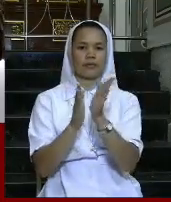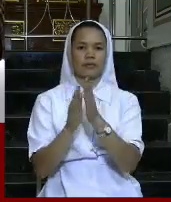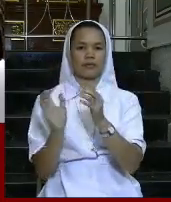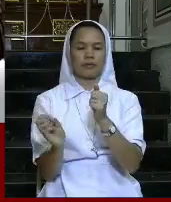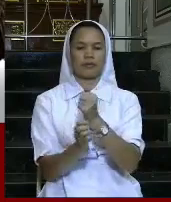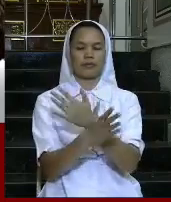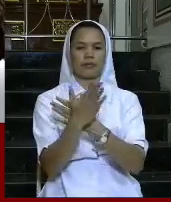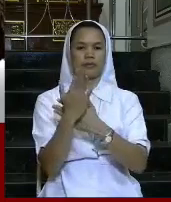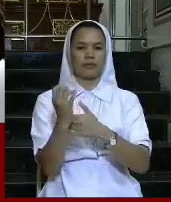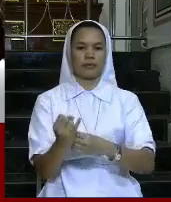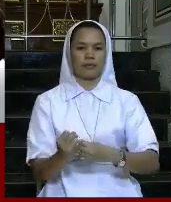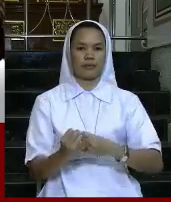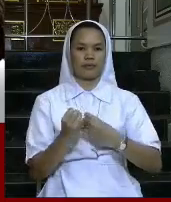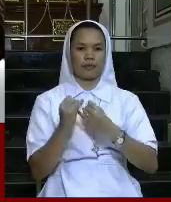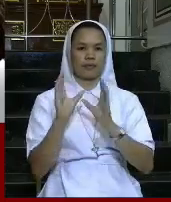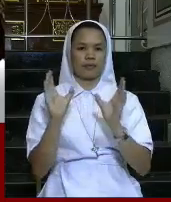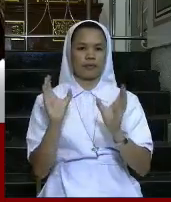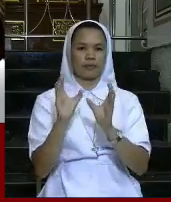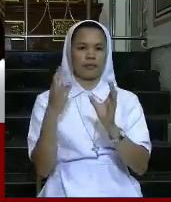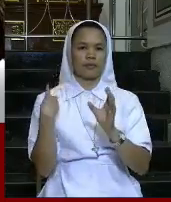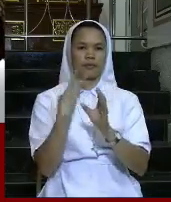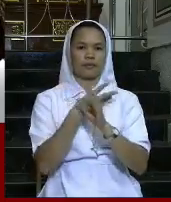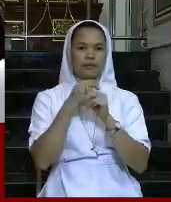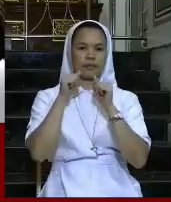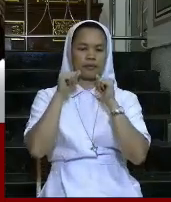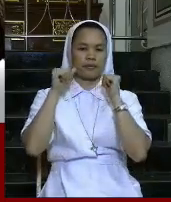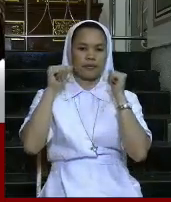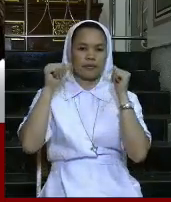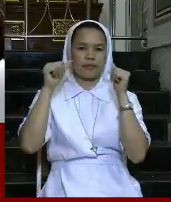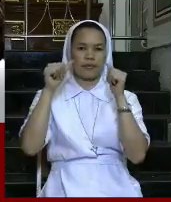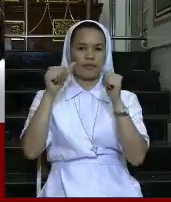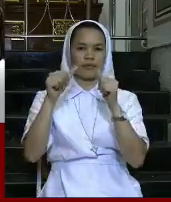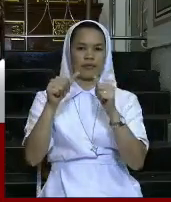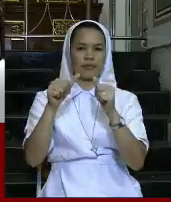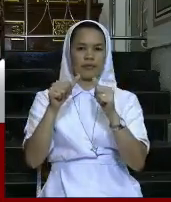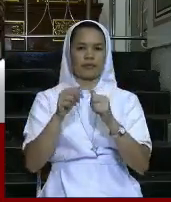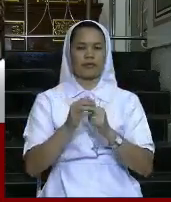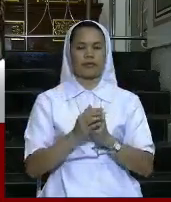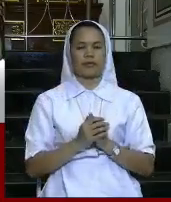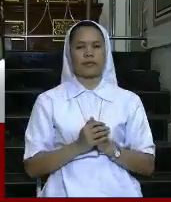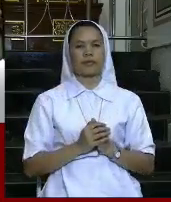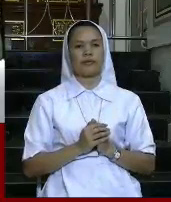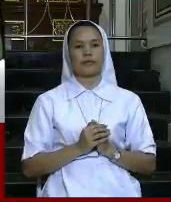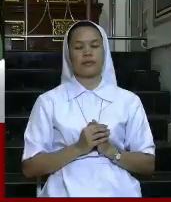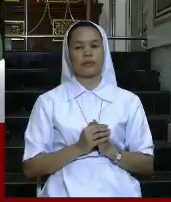as in joyful celebration we acclaim.